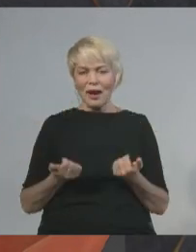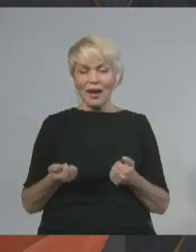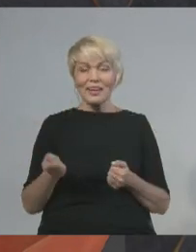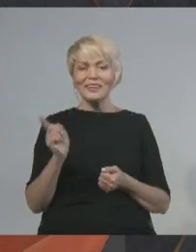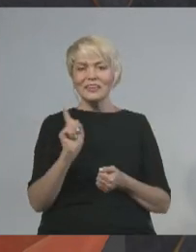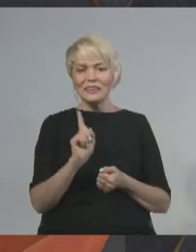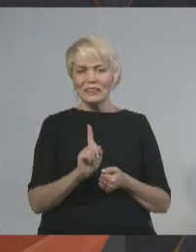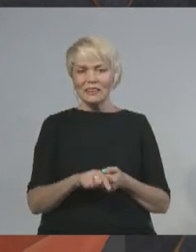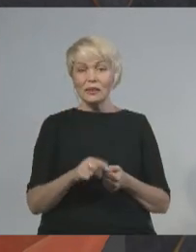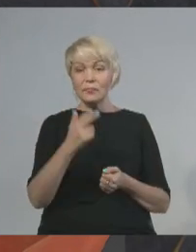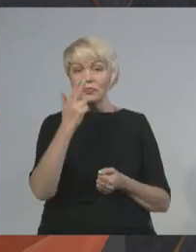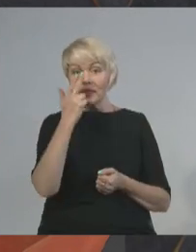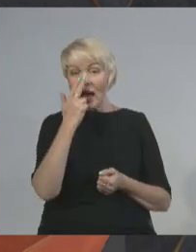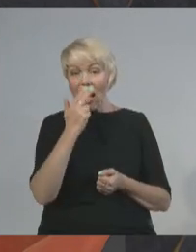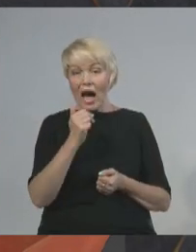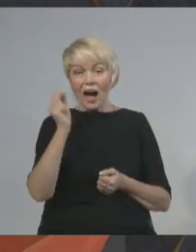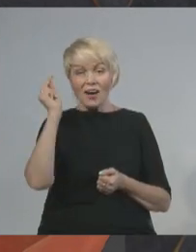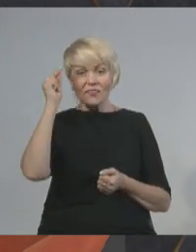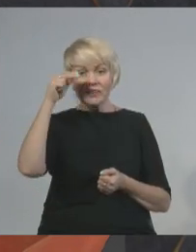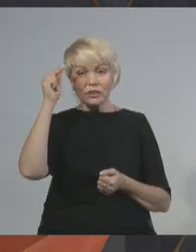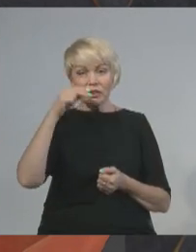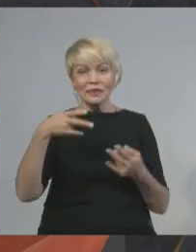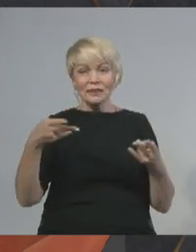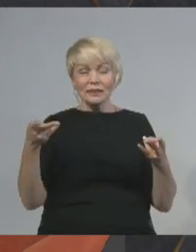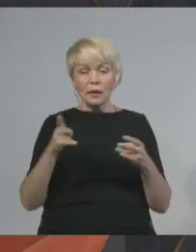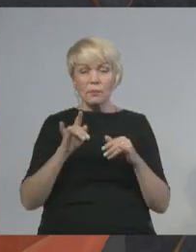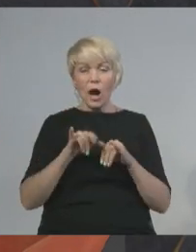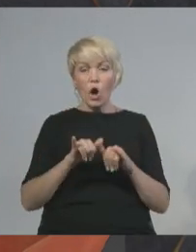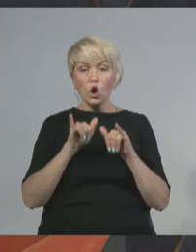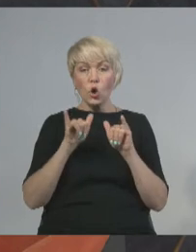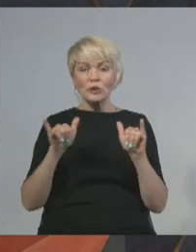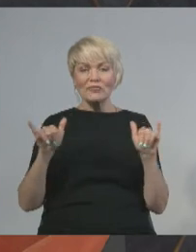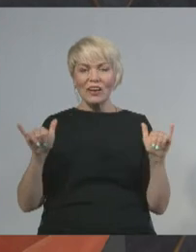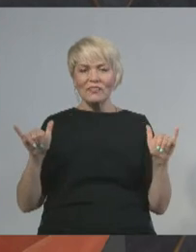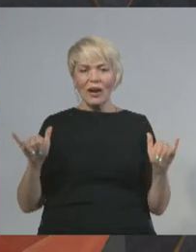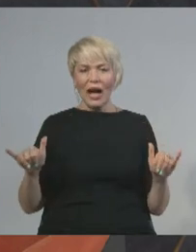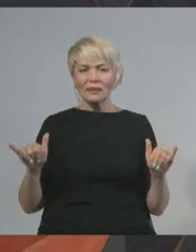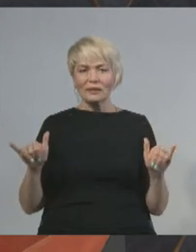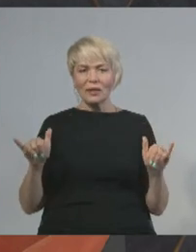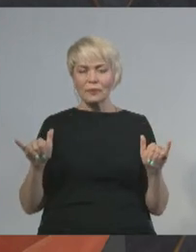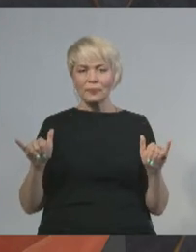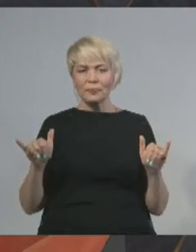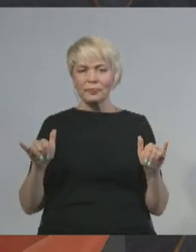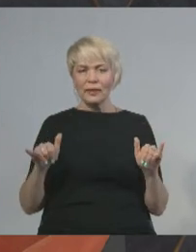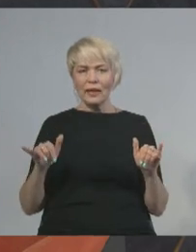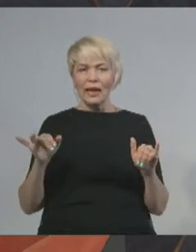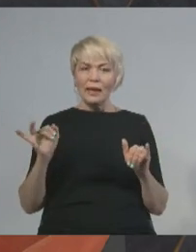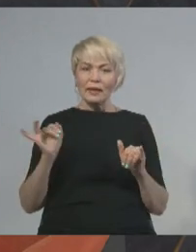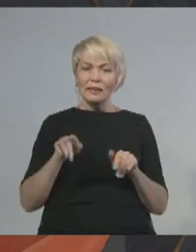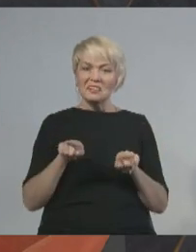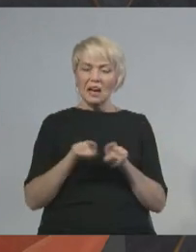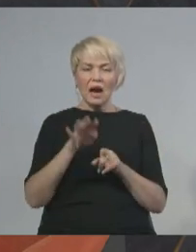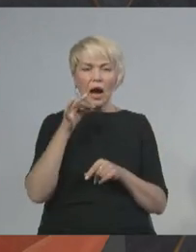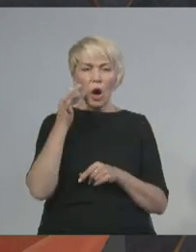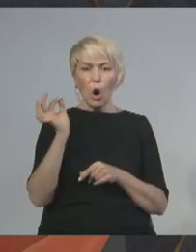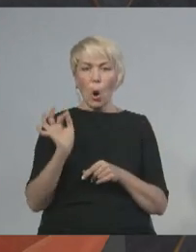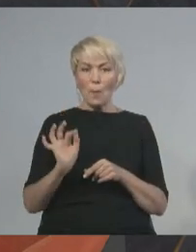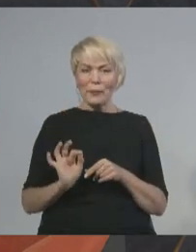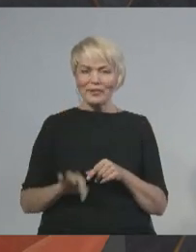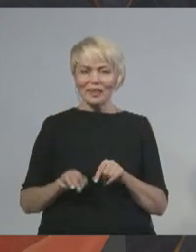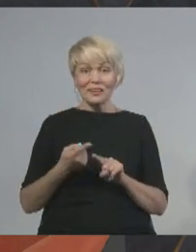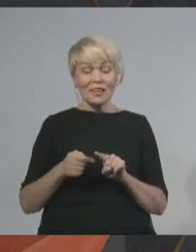there is no such analysis of the media that use reader revenues we need to develop those skills and